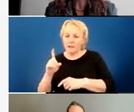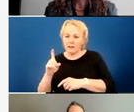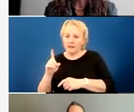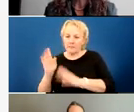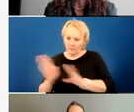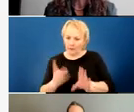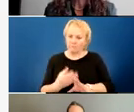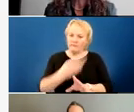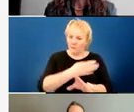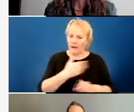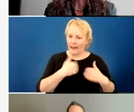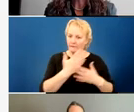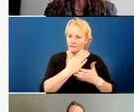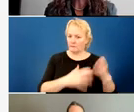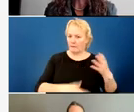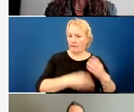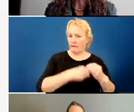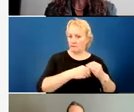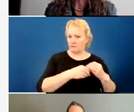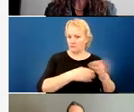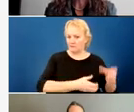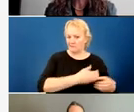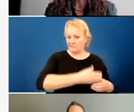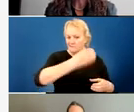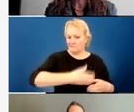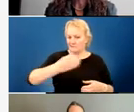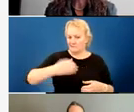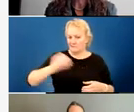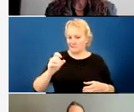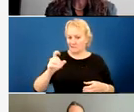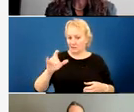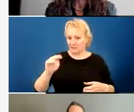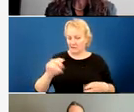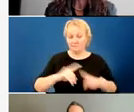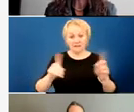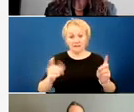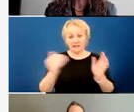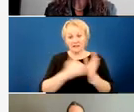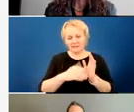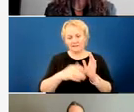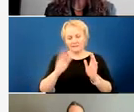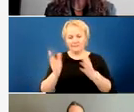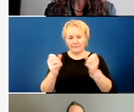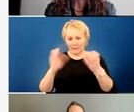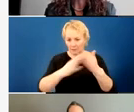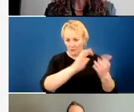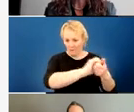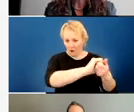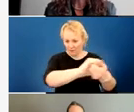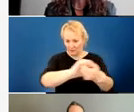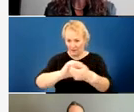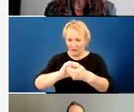prepare and have extra oxygen. But again, then the community partners had worked together to make